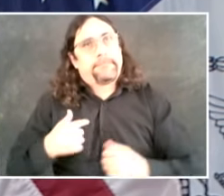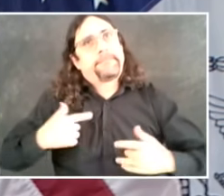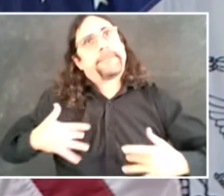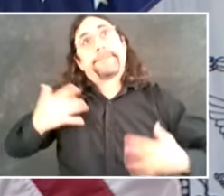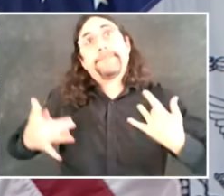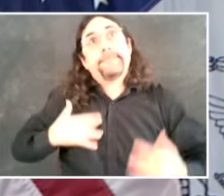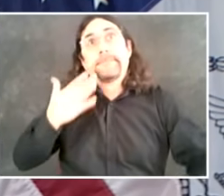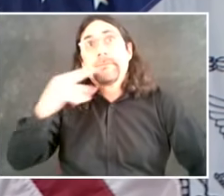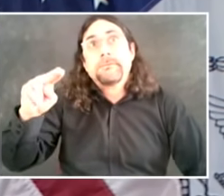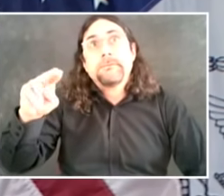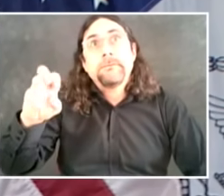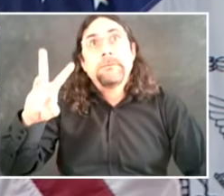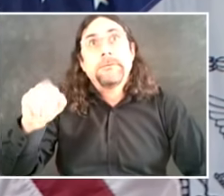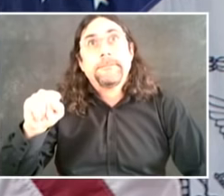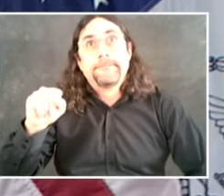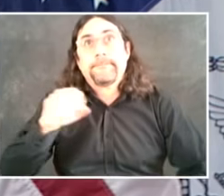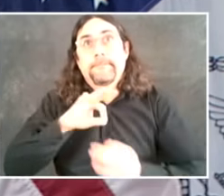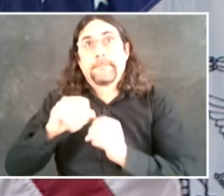for wide-scale testing.